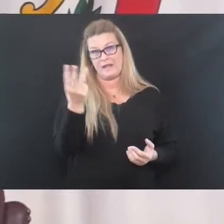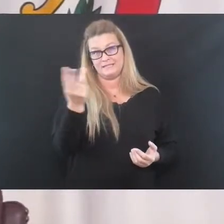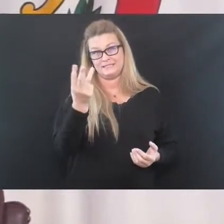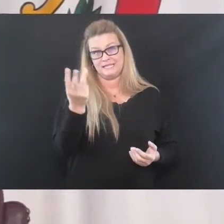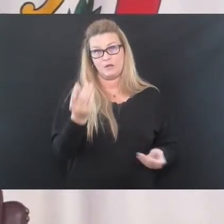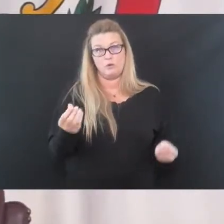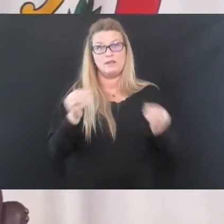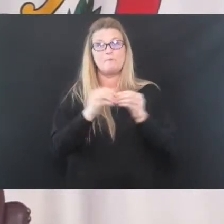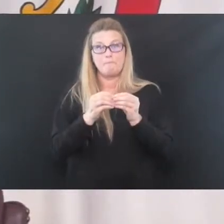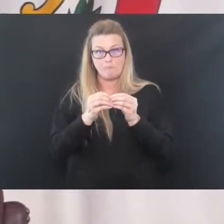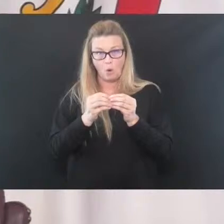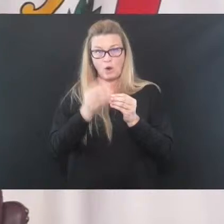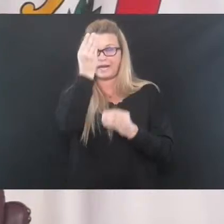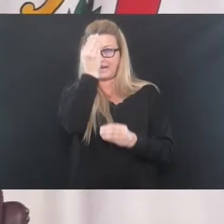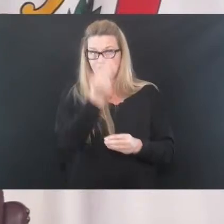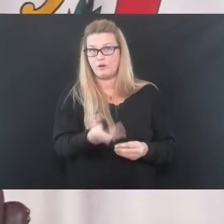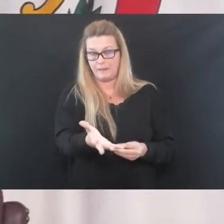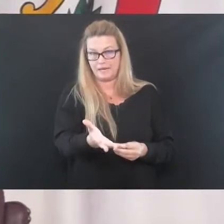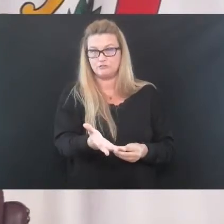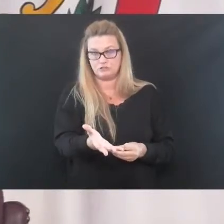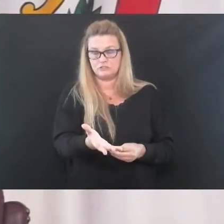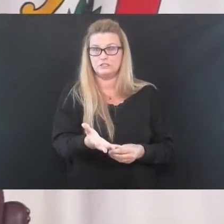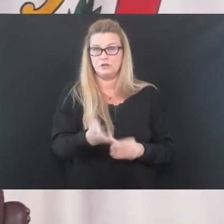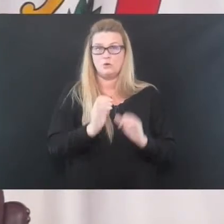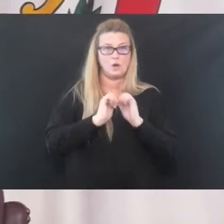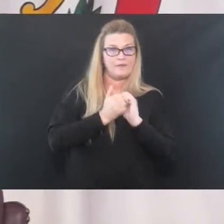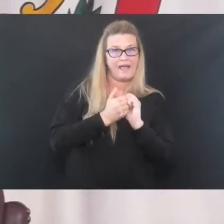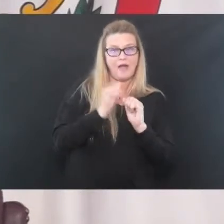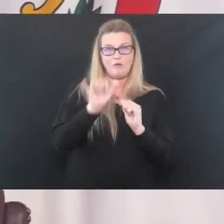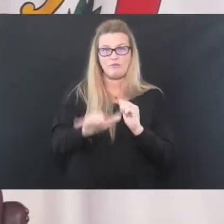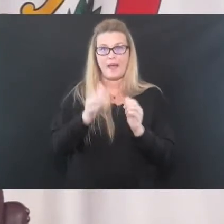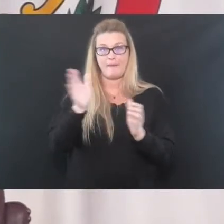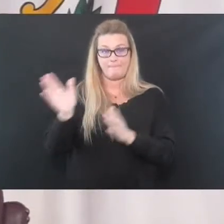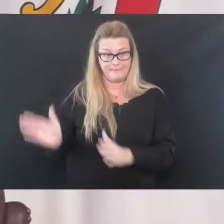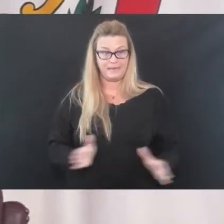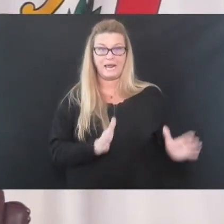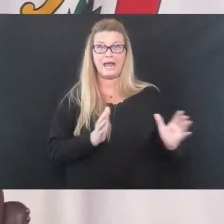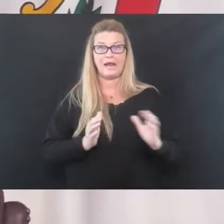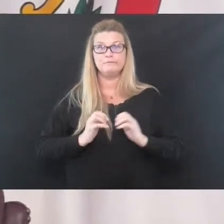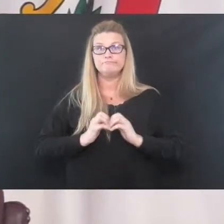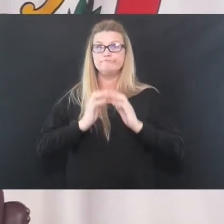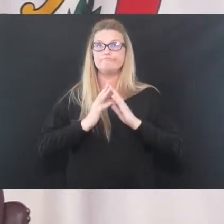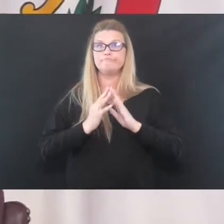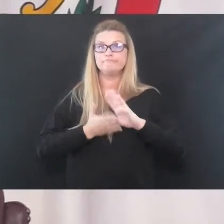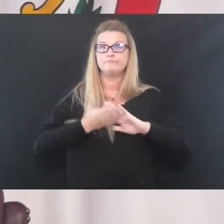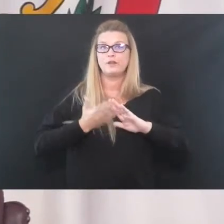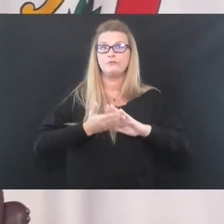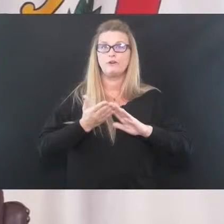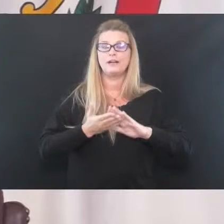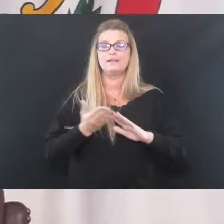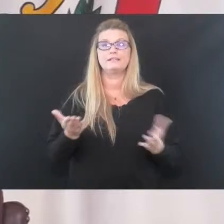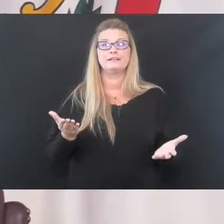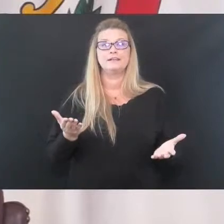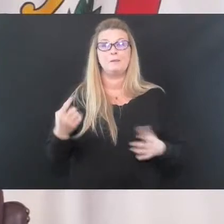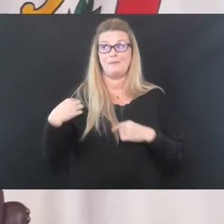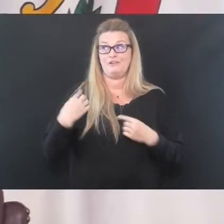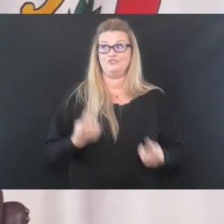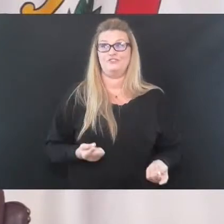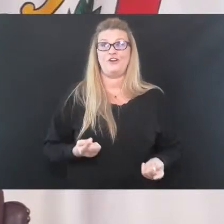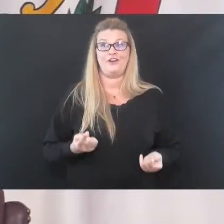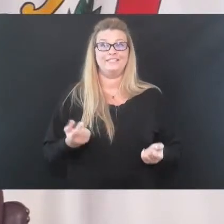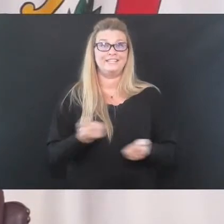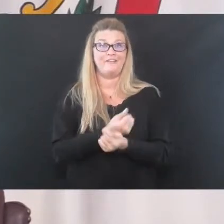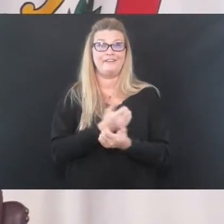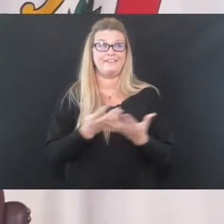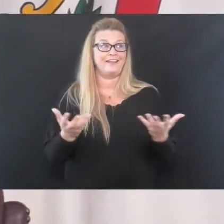some more concrete things that how we're moving and what we're beginning to do. But, as far as things